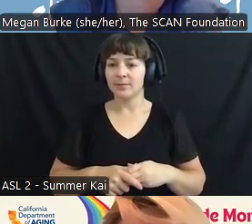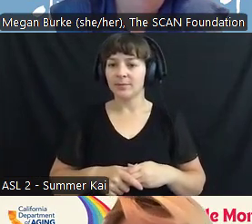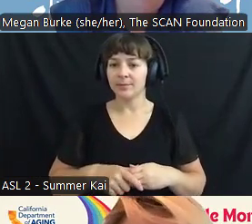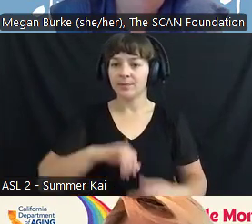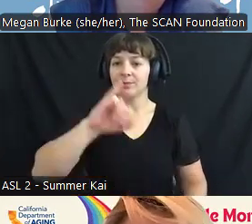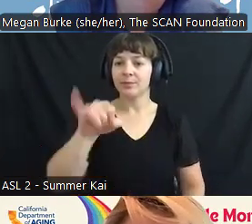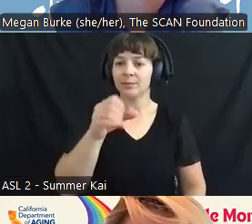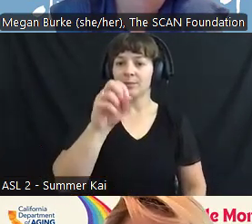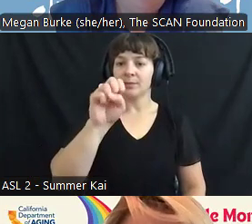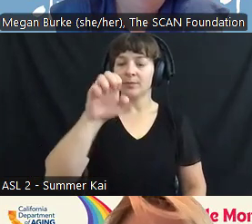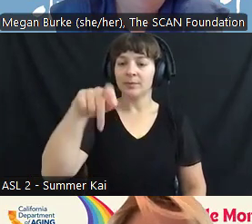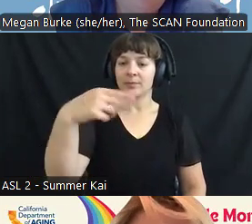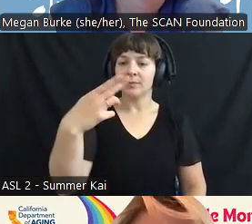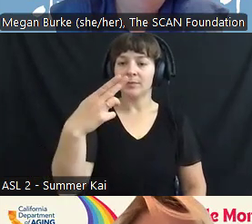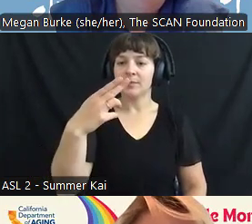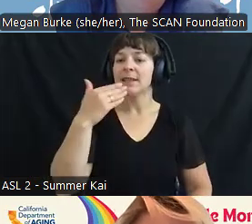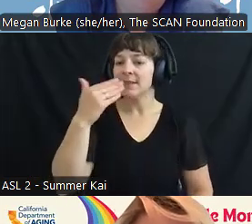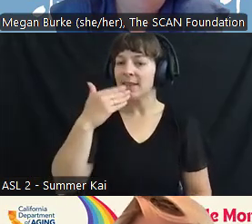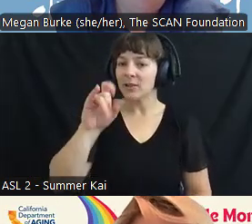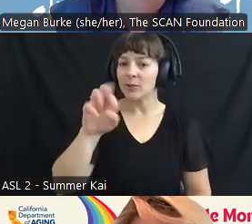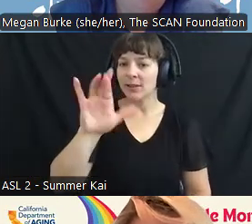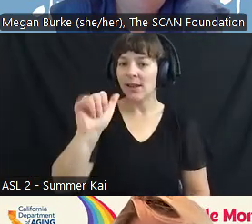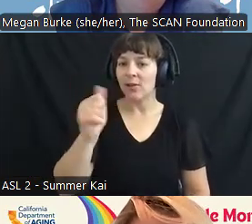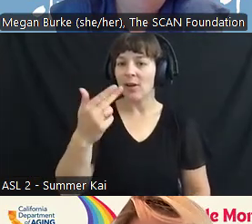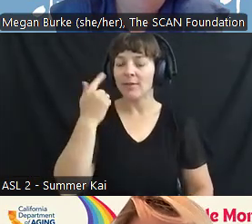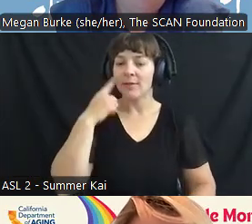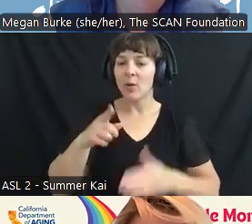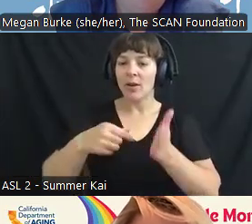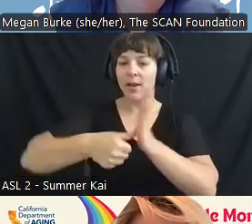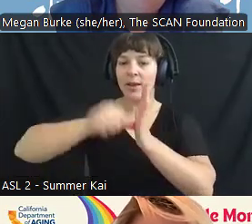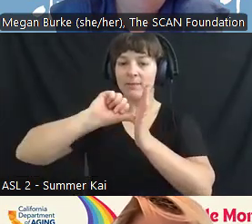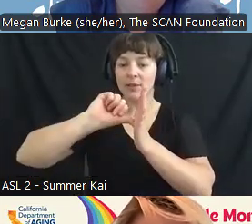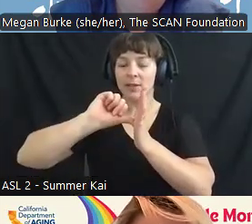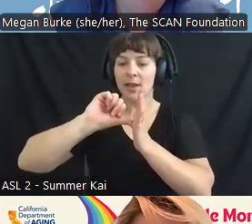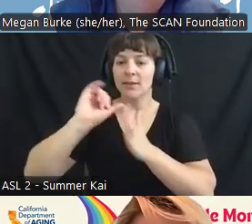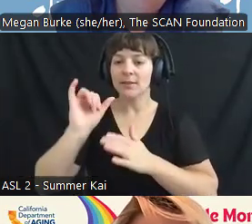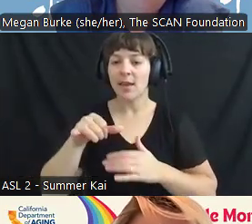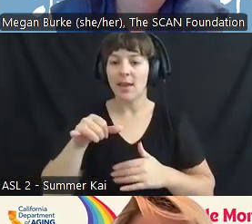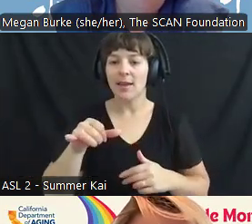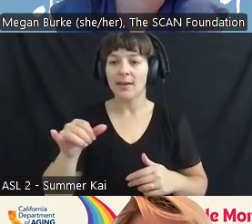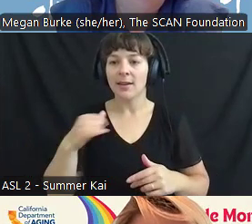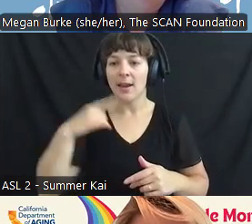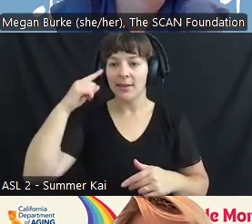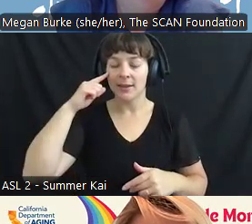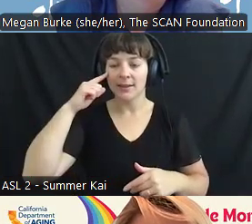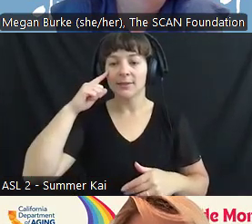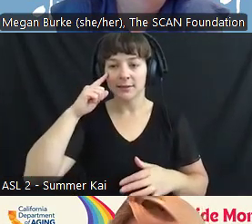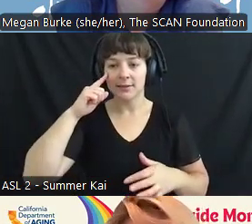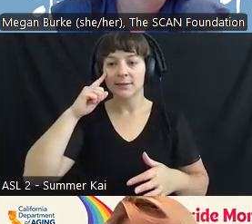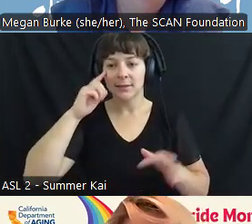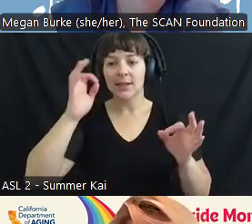No, thank you, Sarah, for highlighting that. I think that definitely